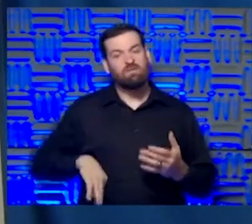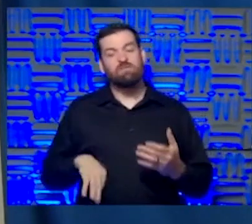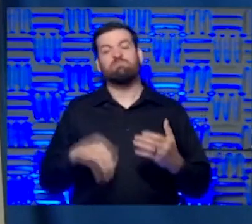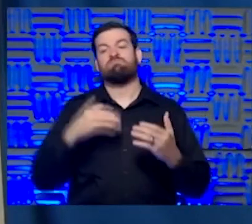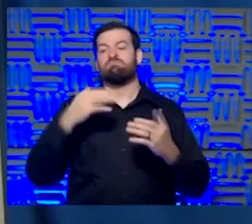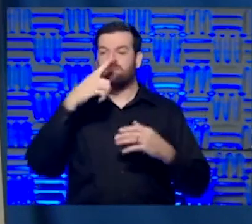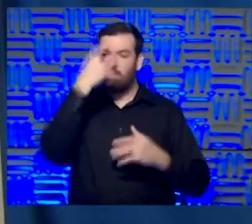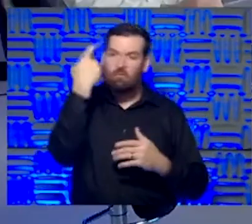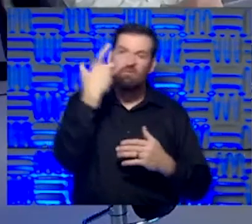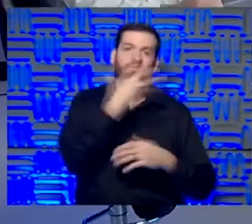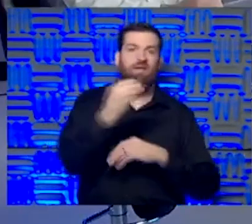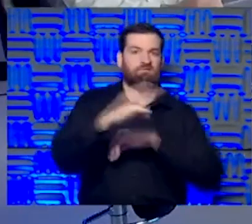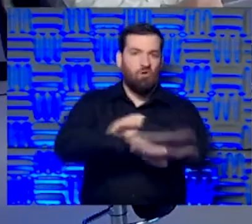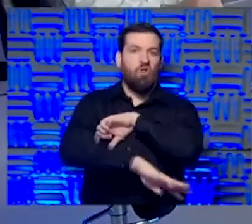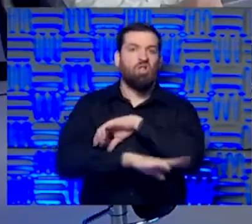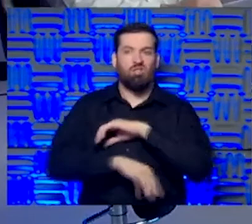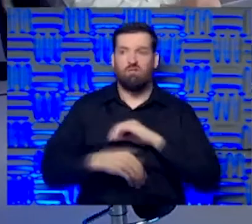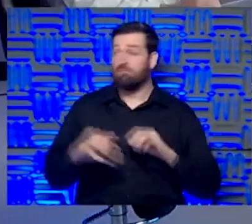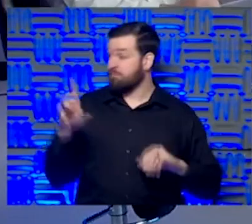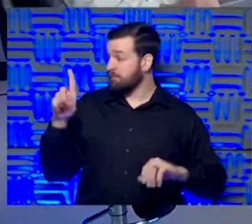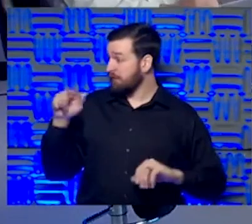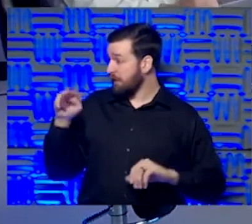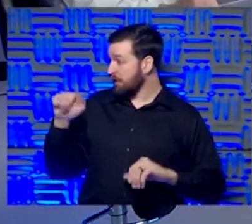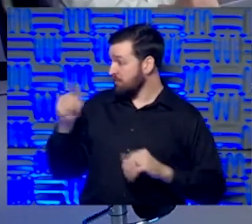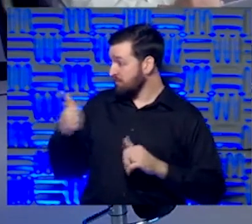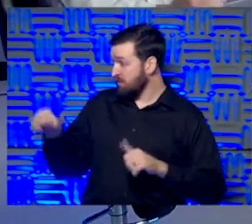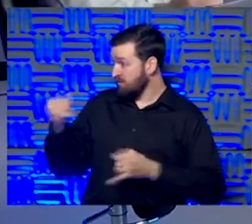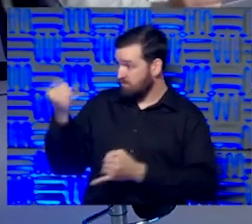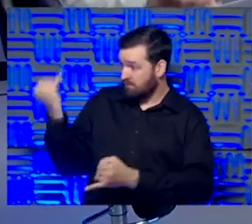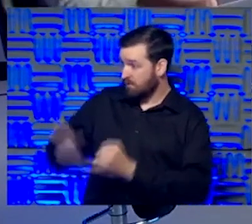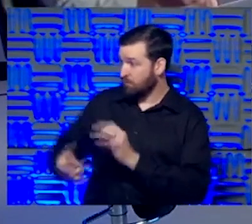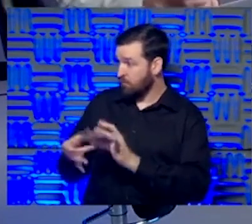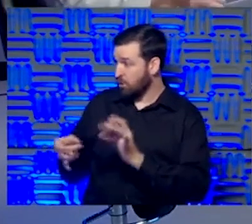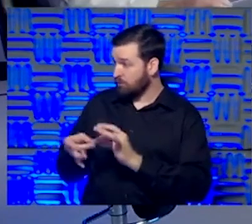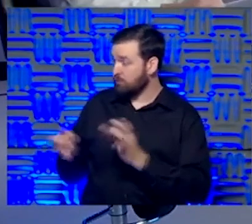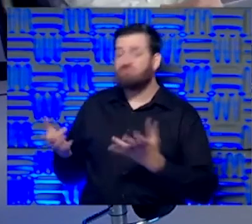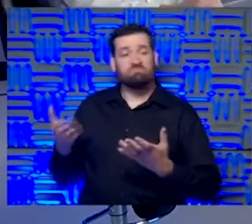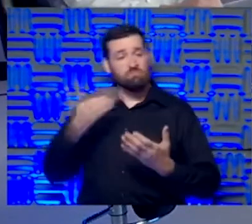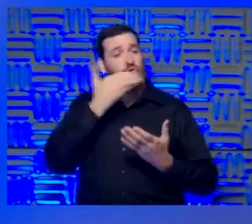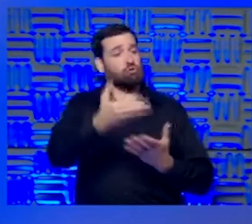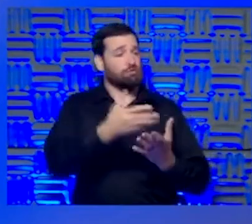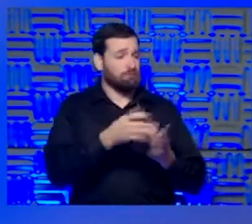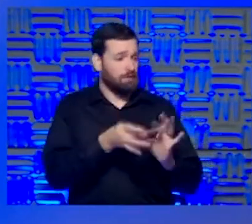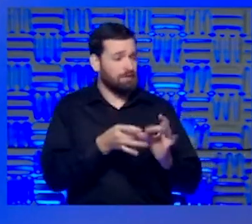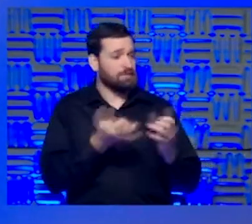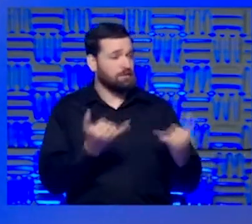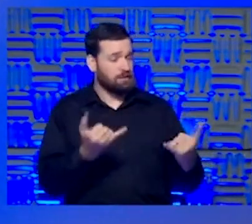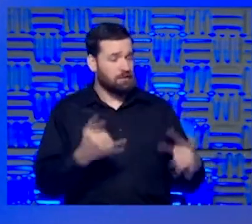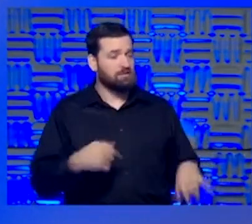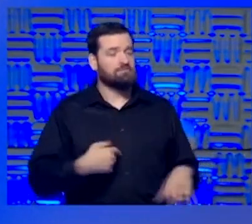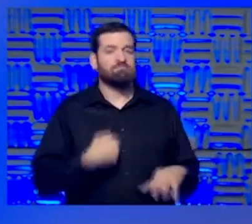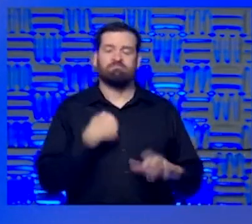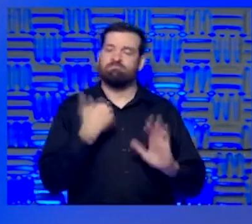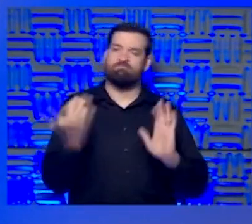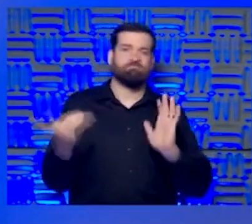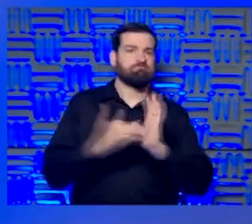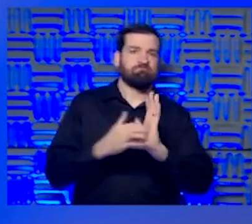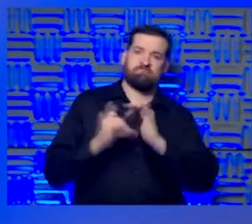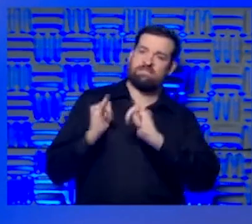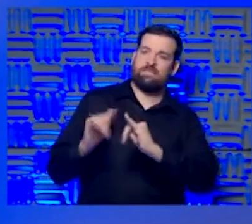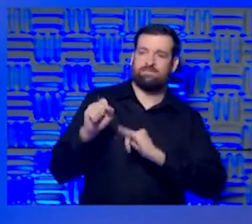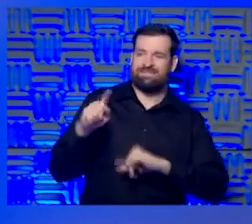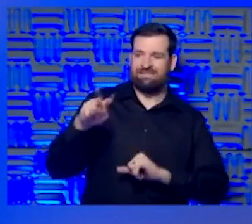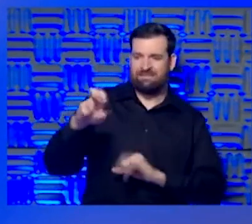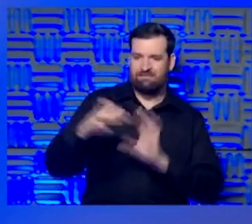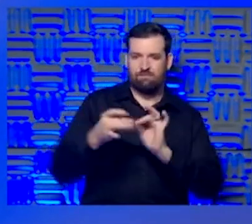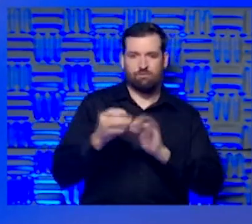fall. Dana, final thoughts today? Yeah, I think all these comments were good, and I echo exactly what Steve said